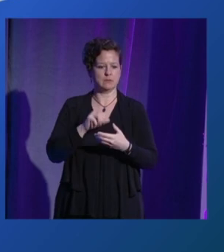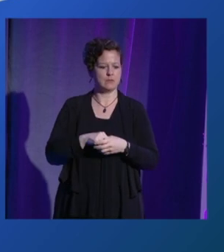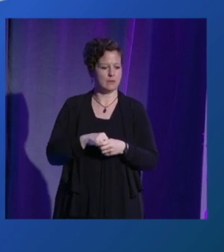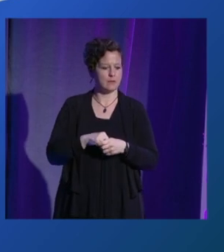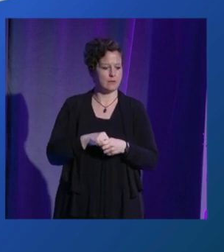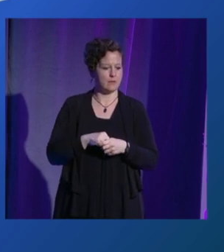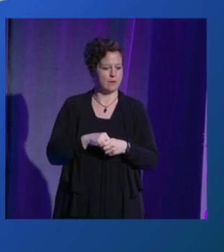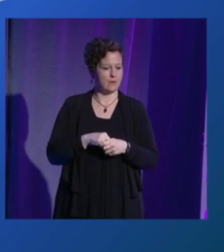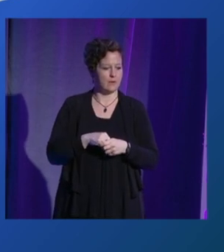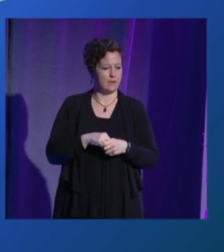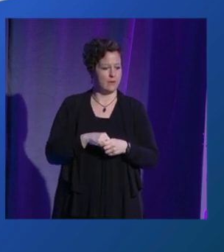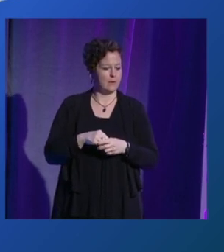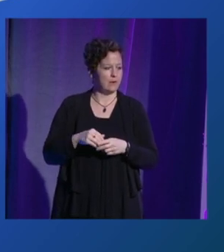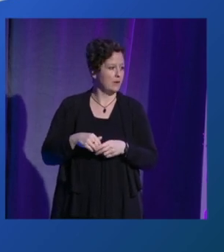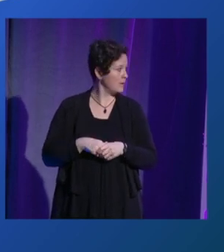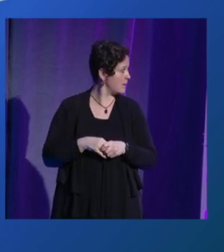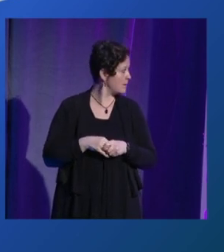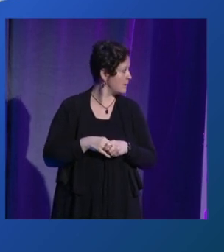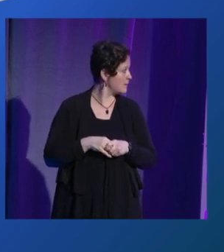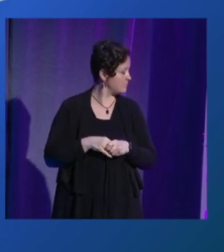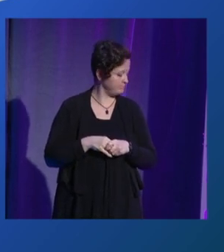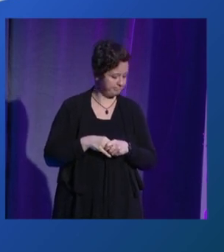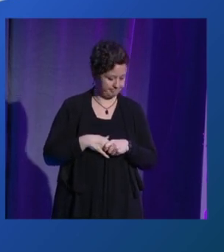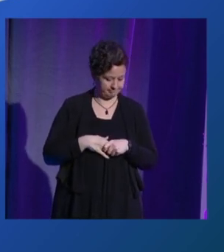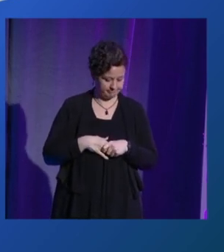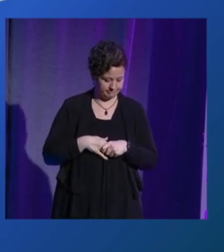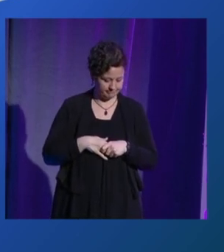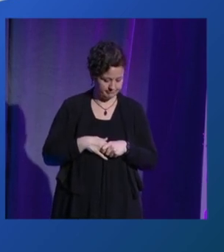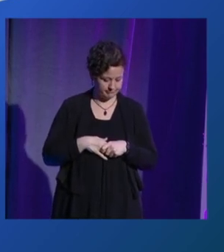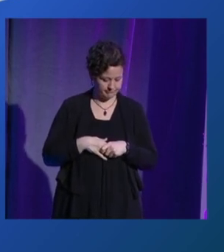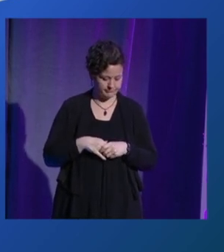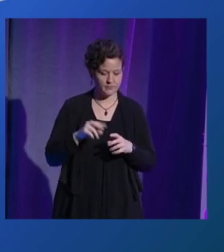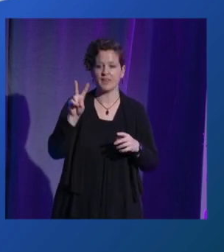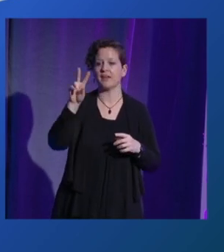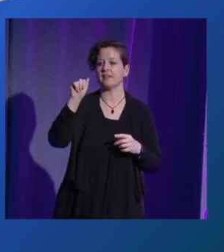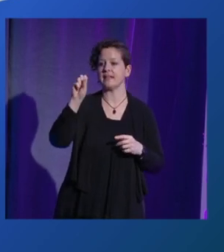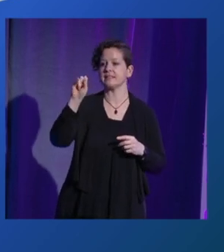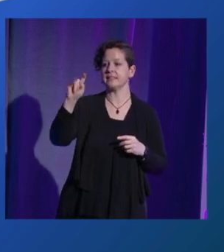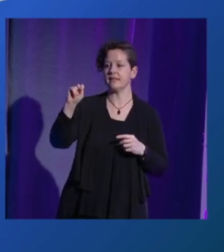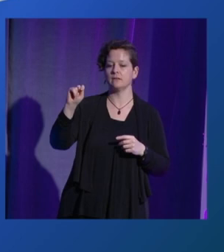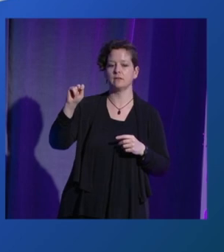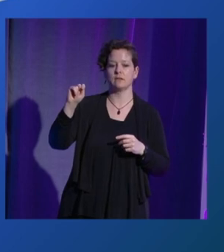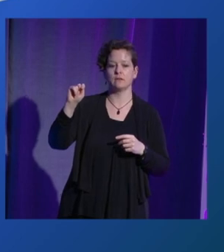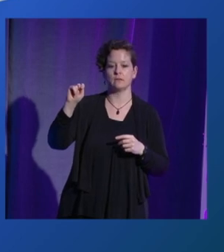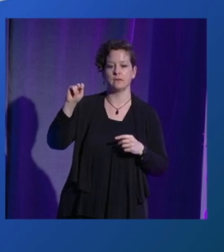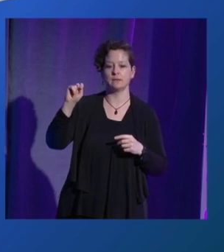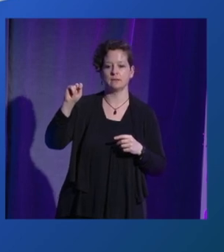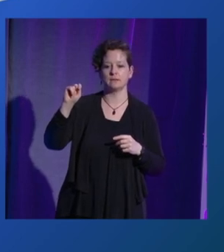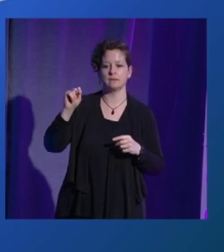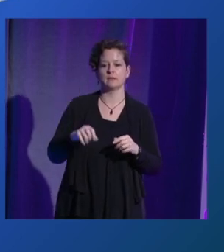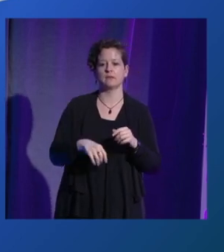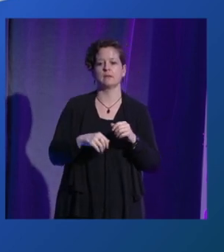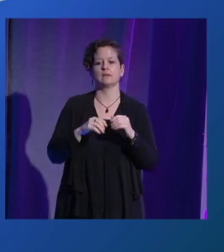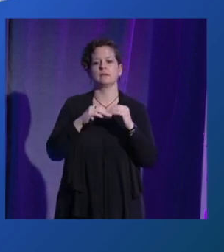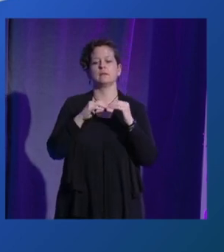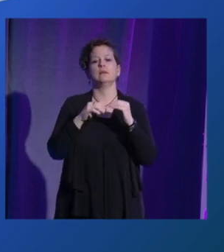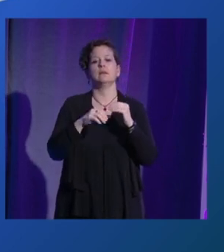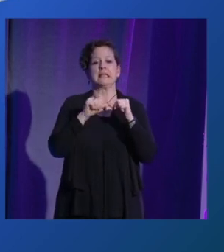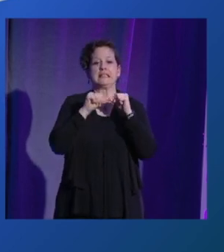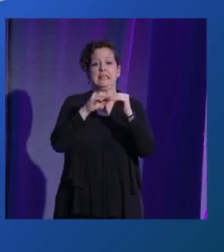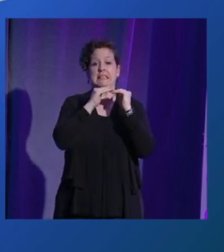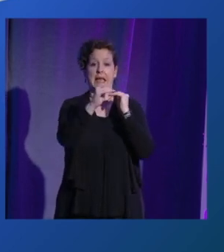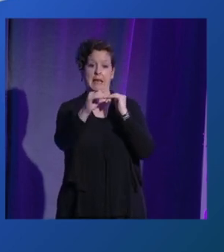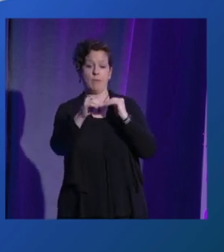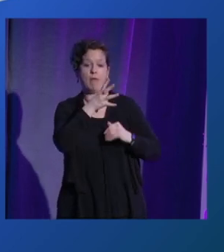on that so yes of course sustainability in agriculture to me is use less nitrogen